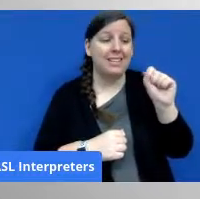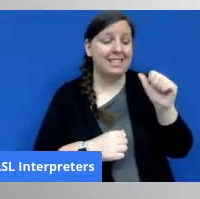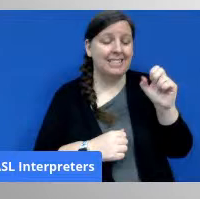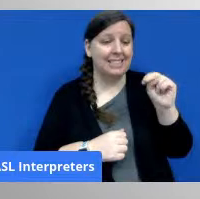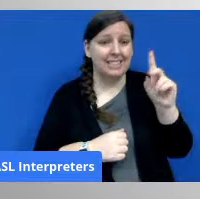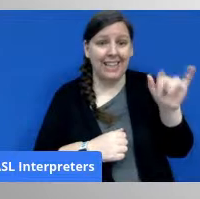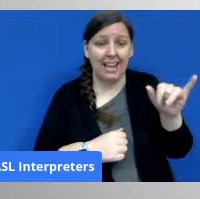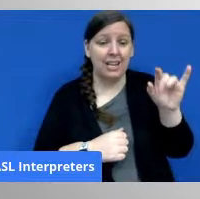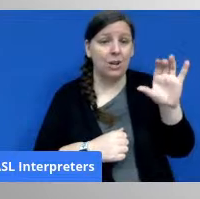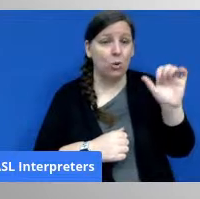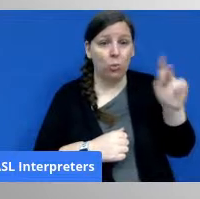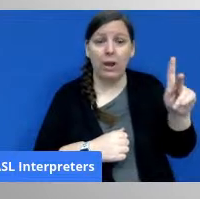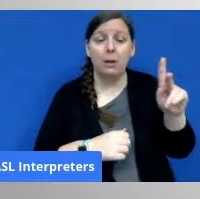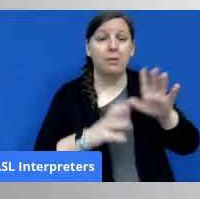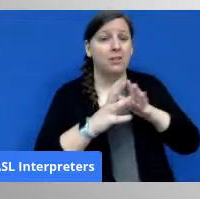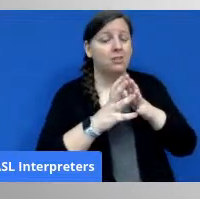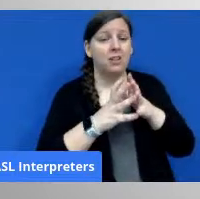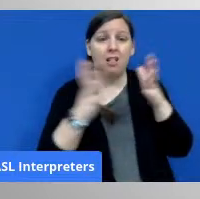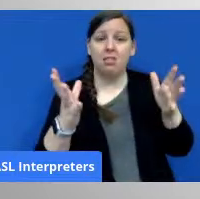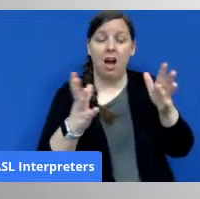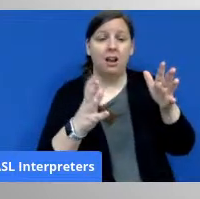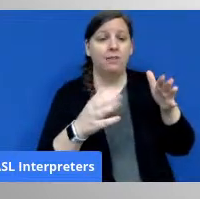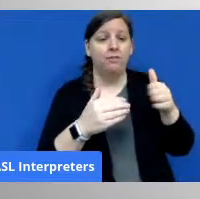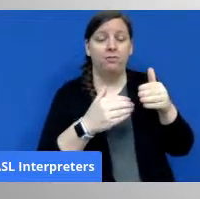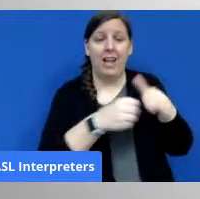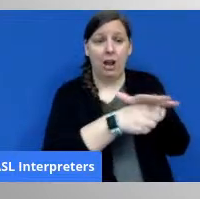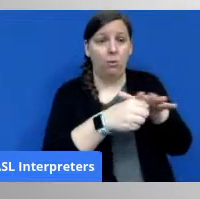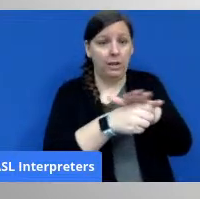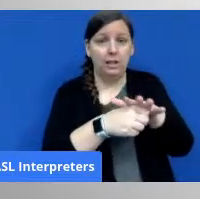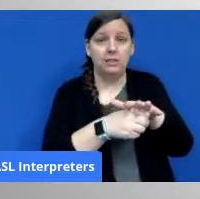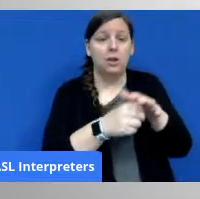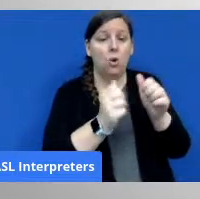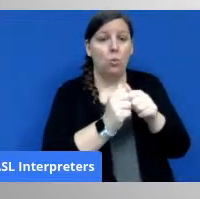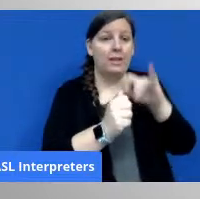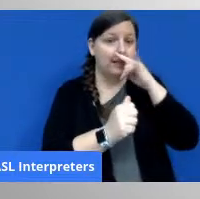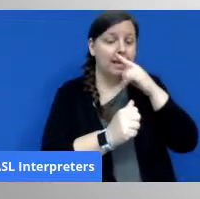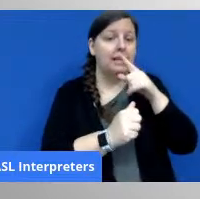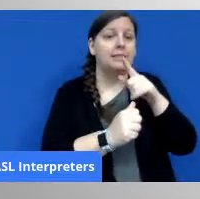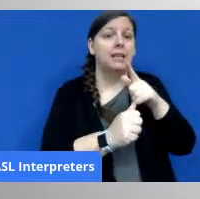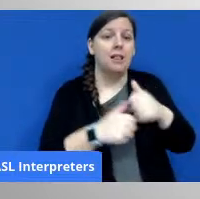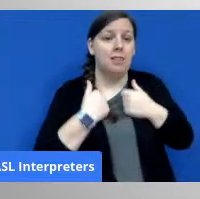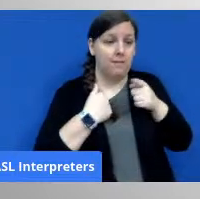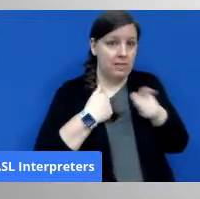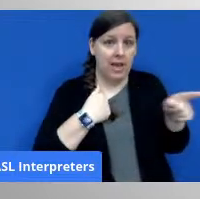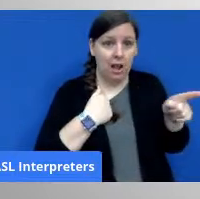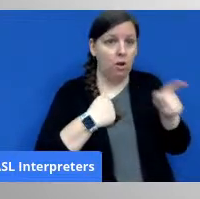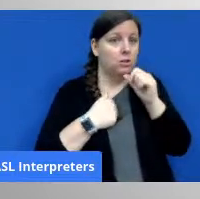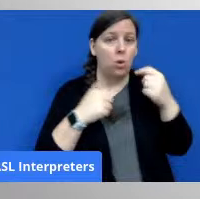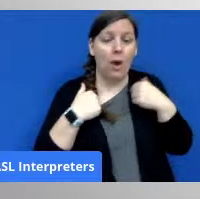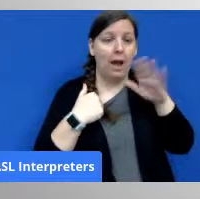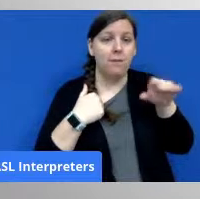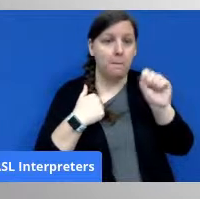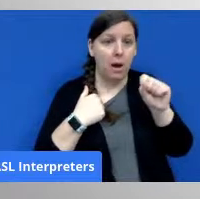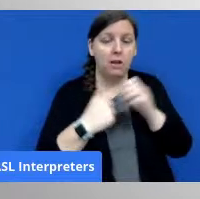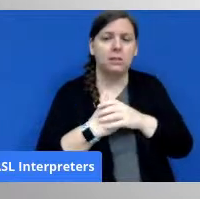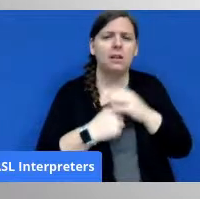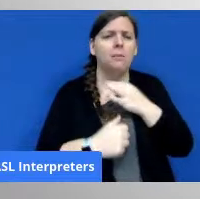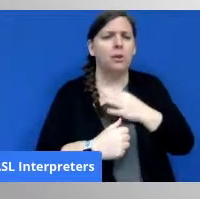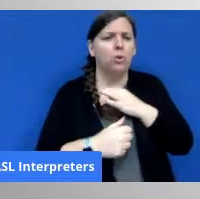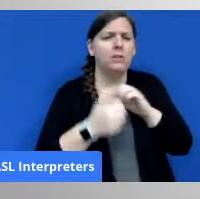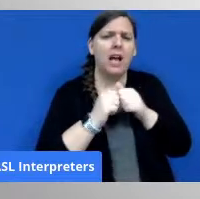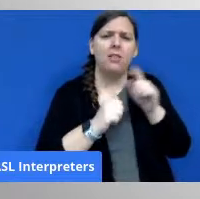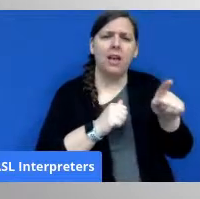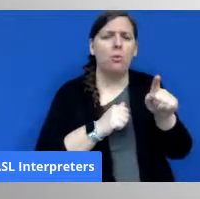bus line. And I'd be curious, whether they might find some equivalent of the library to go to or participate in